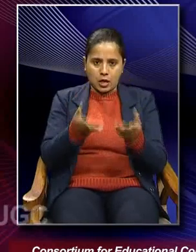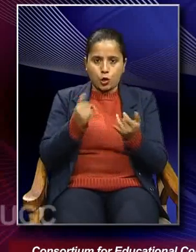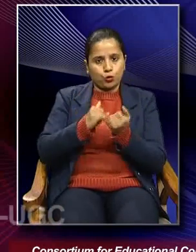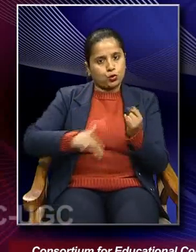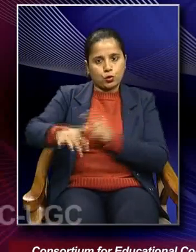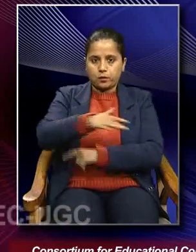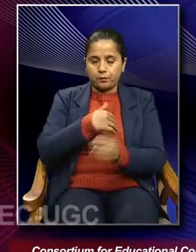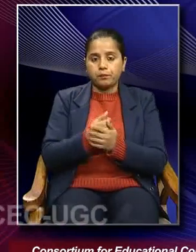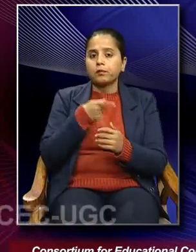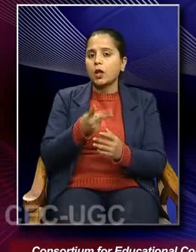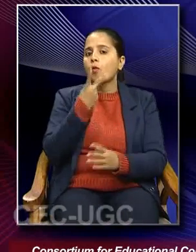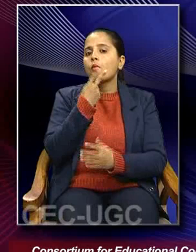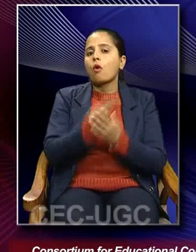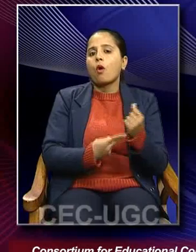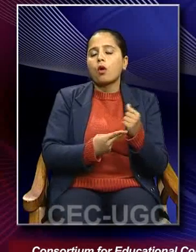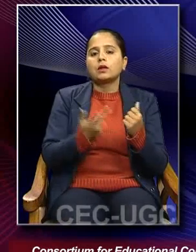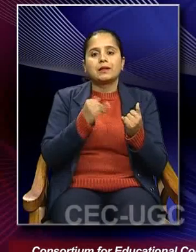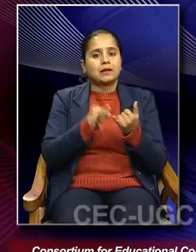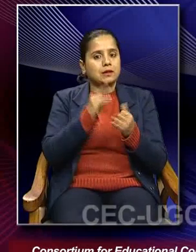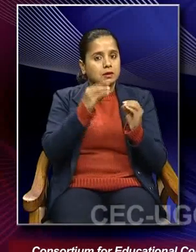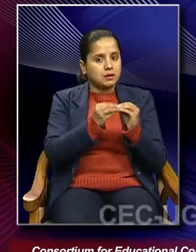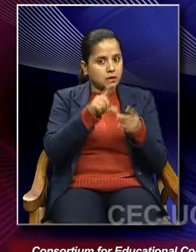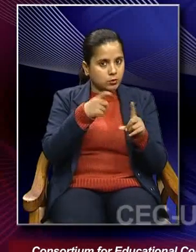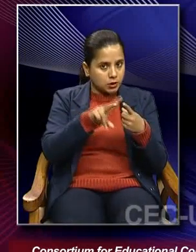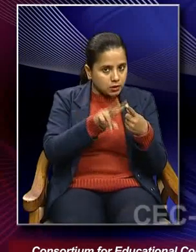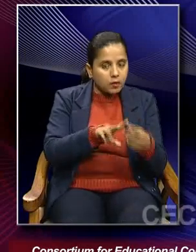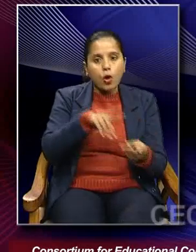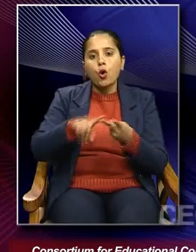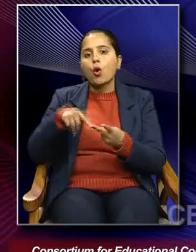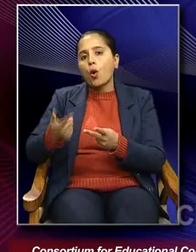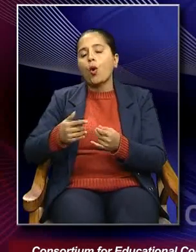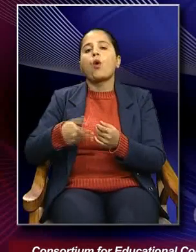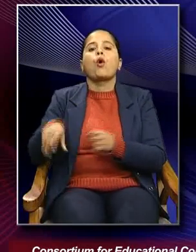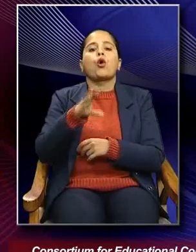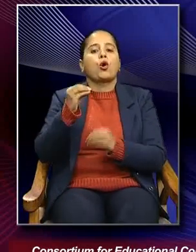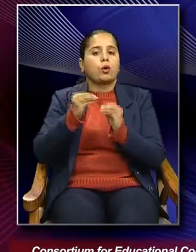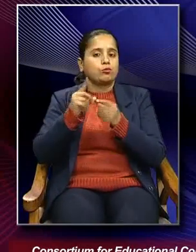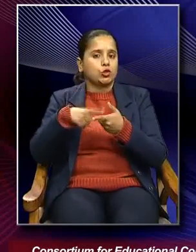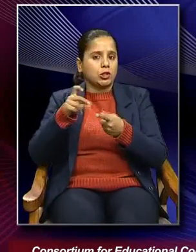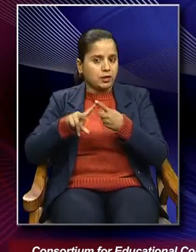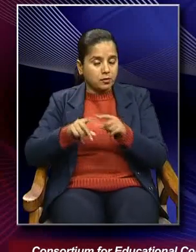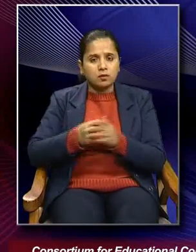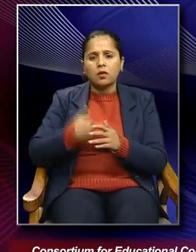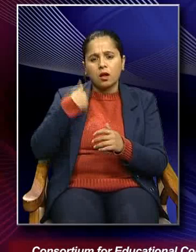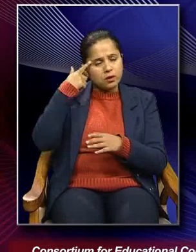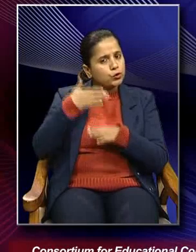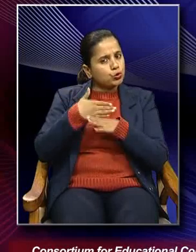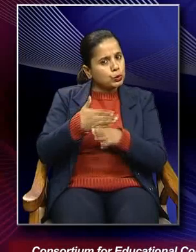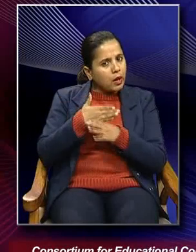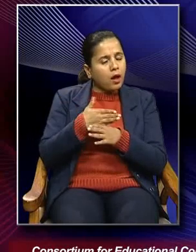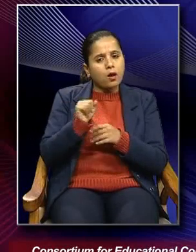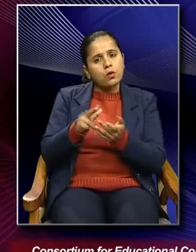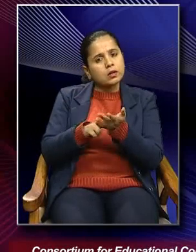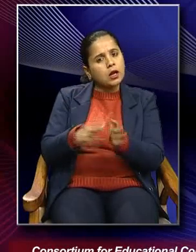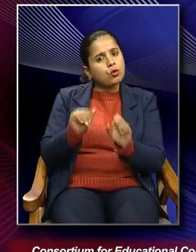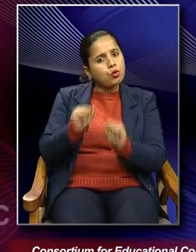society as both objective and subjective, we realize the shared nature of